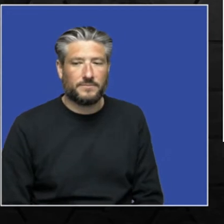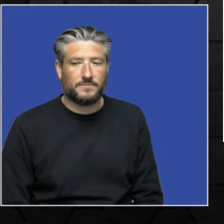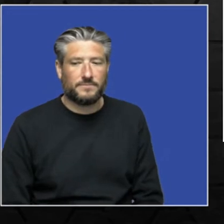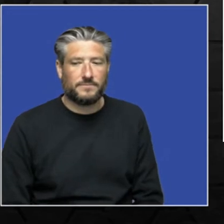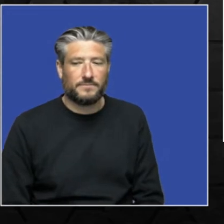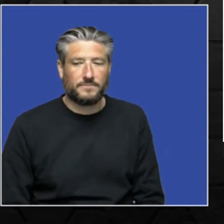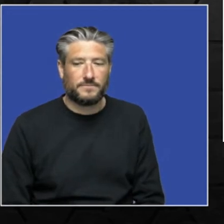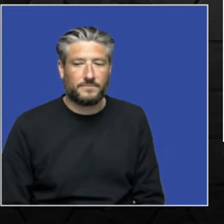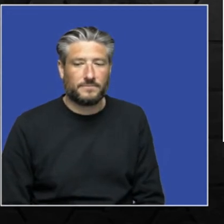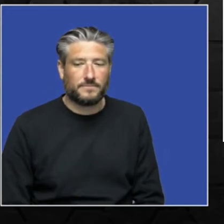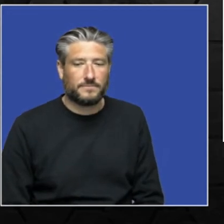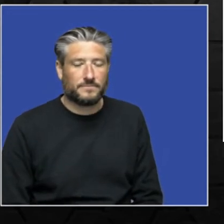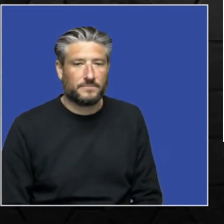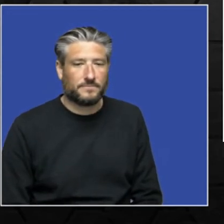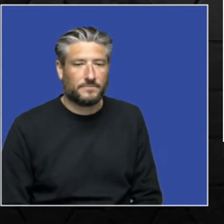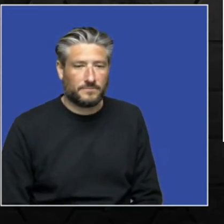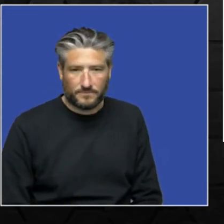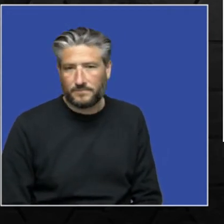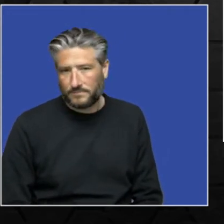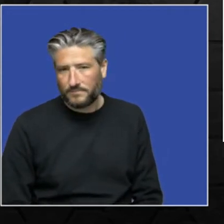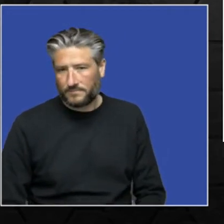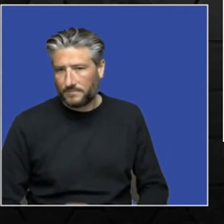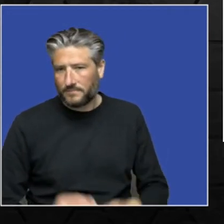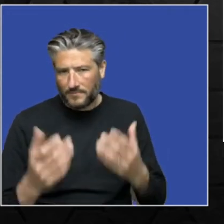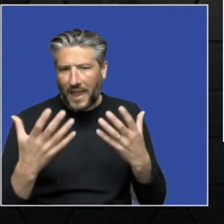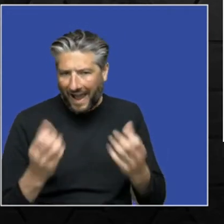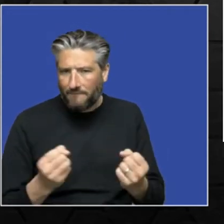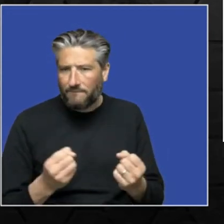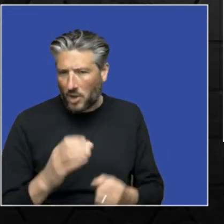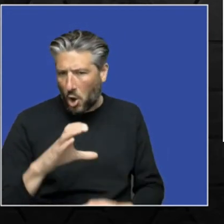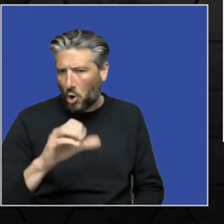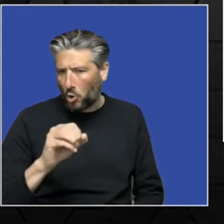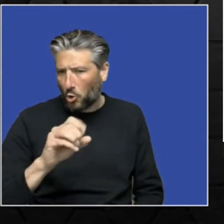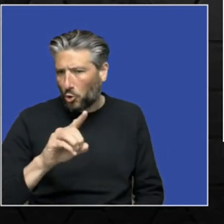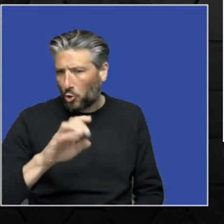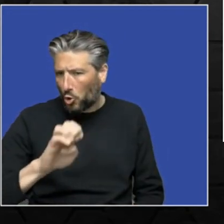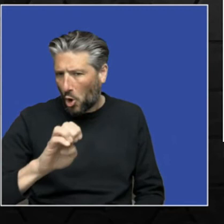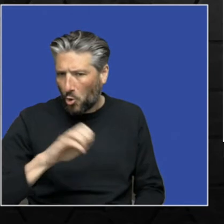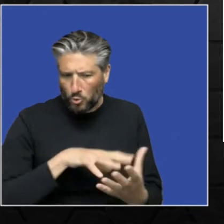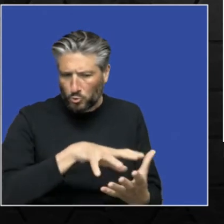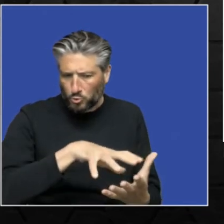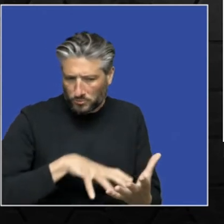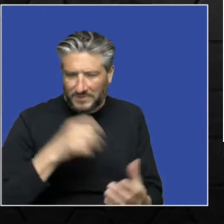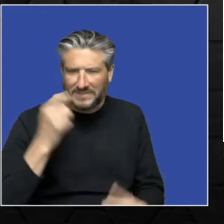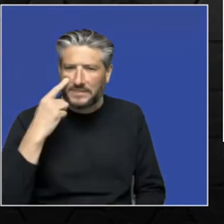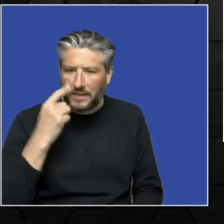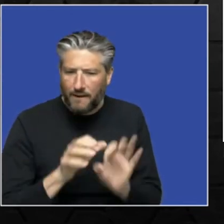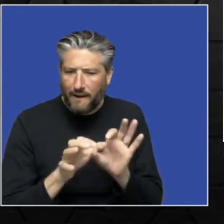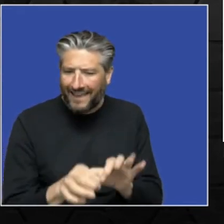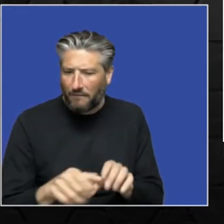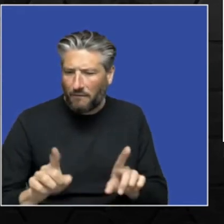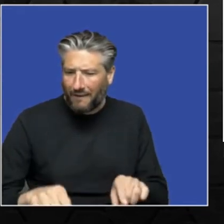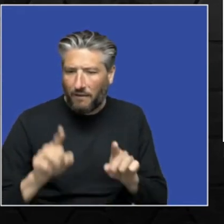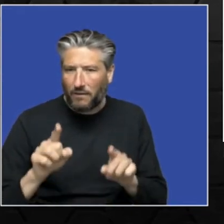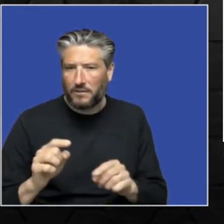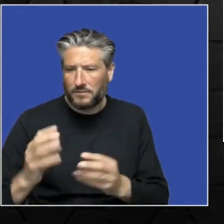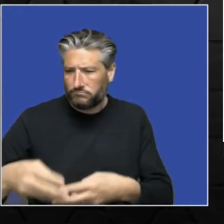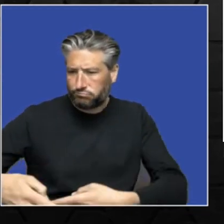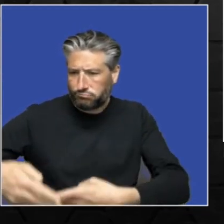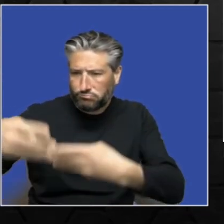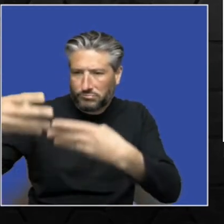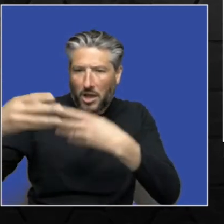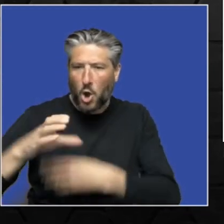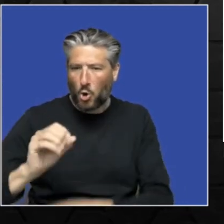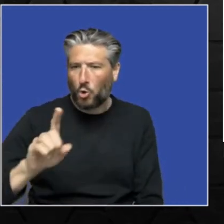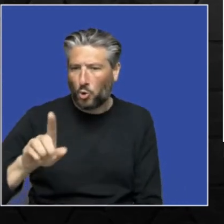have embedded the link of this in the at the end of the PPT. You can just go ahead and see the source code of this project.